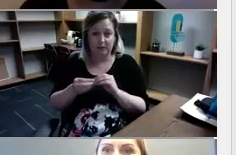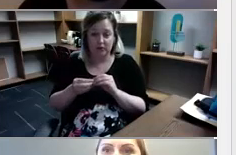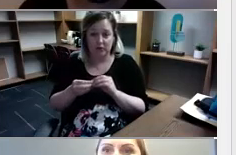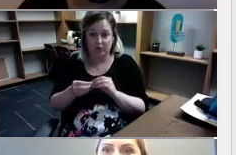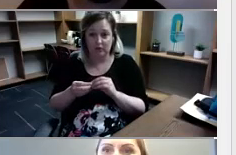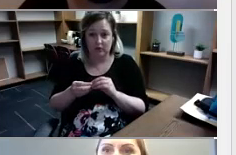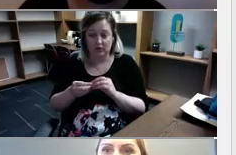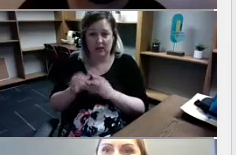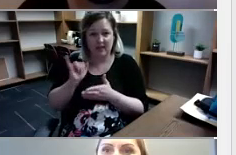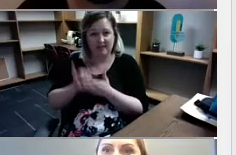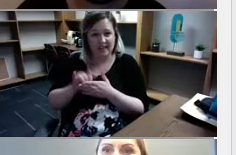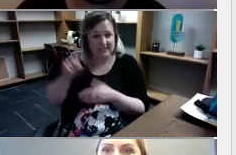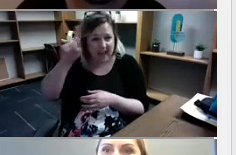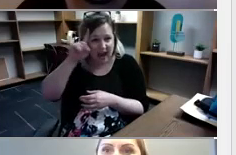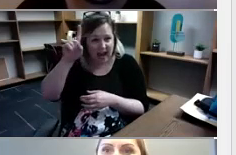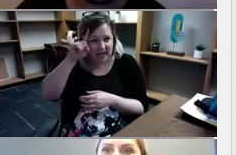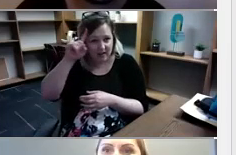that is the height of our tree.